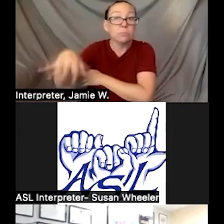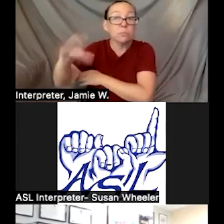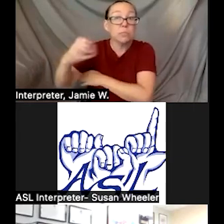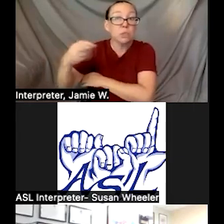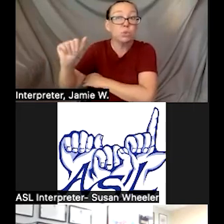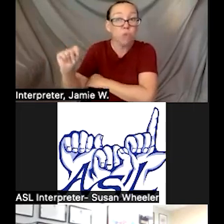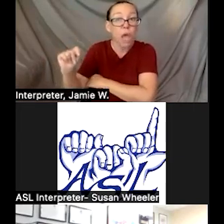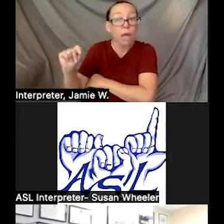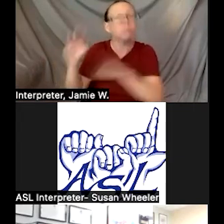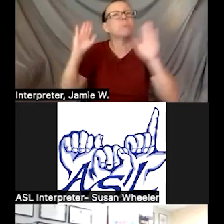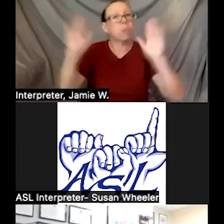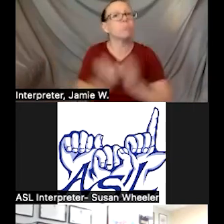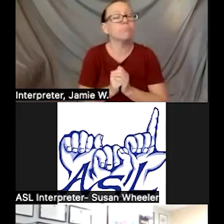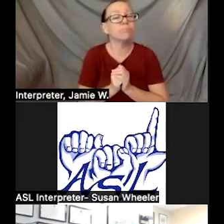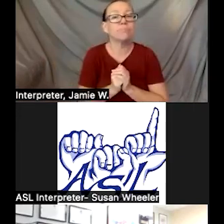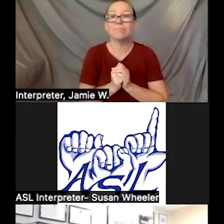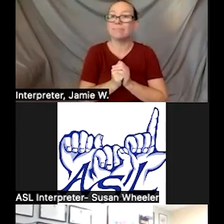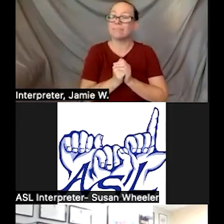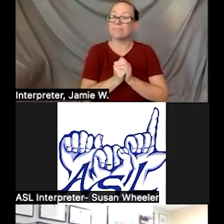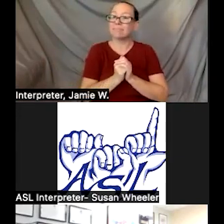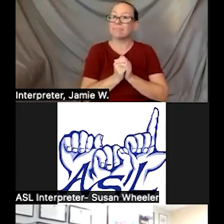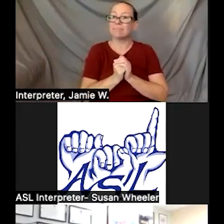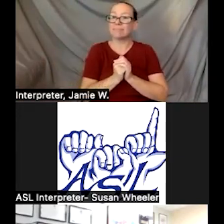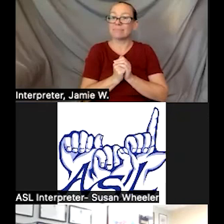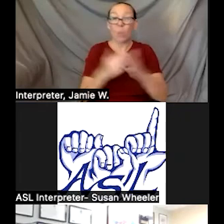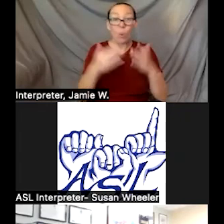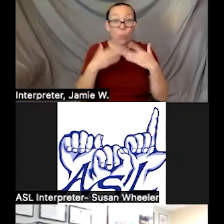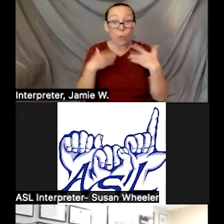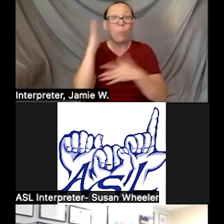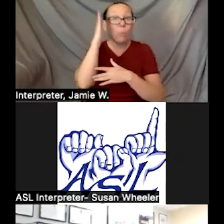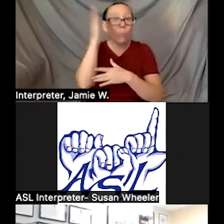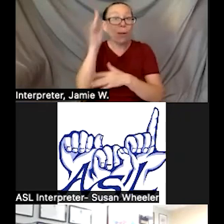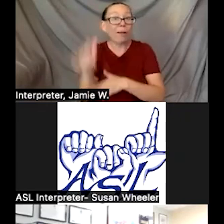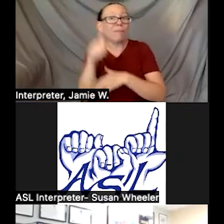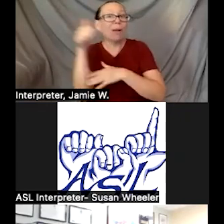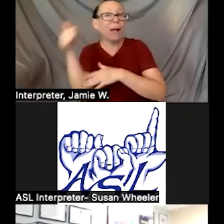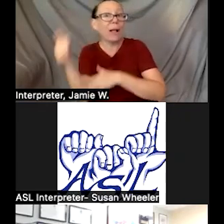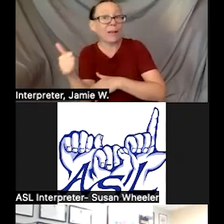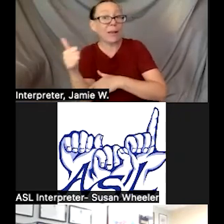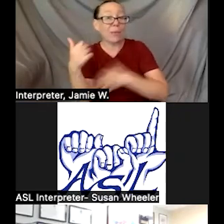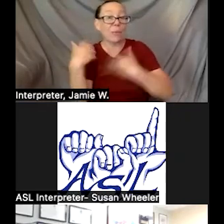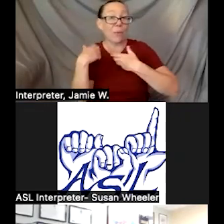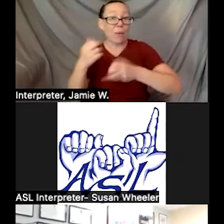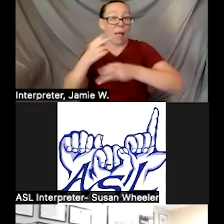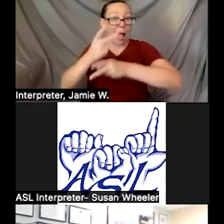I will invite everybody to another healthcare webinar happening on August 31st.